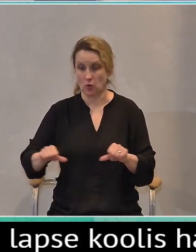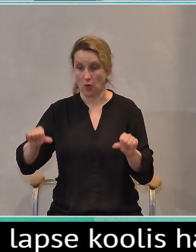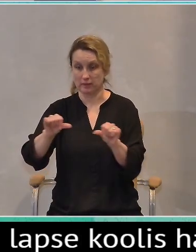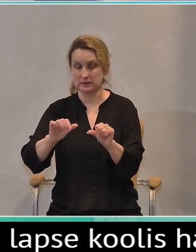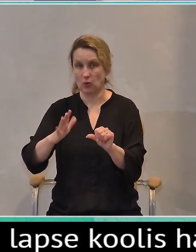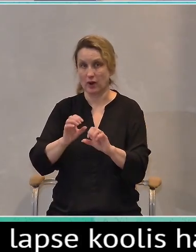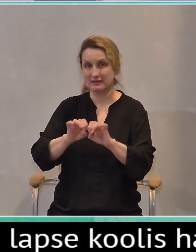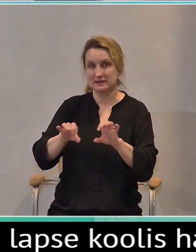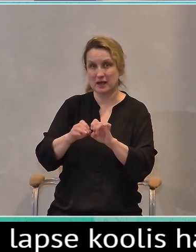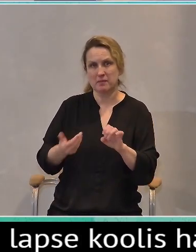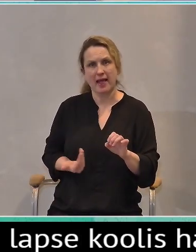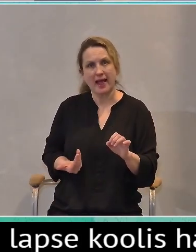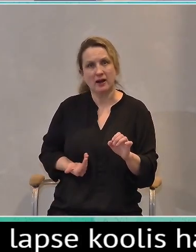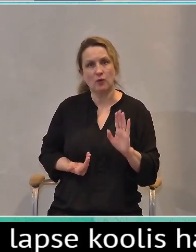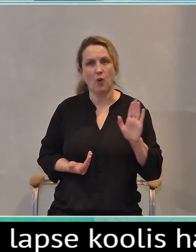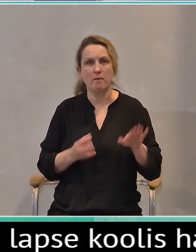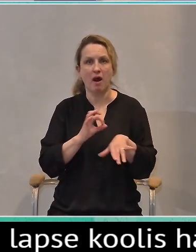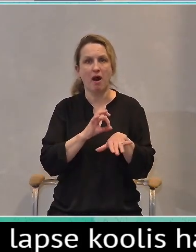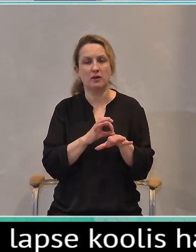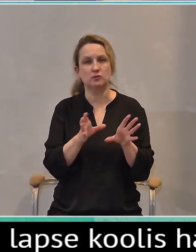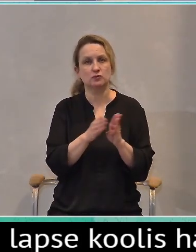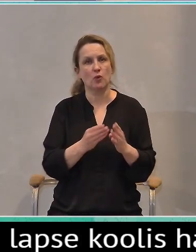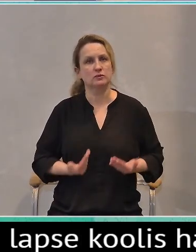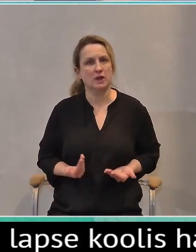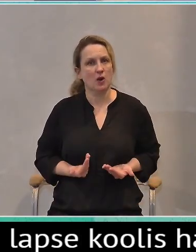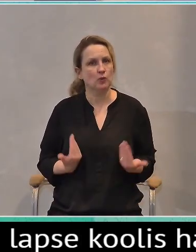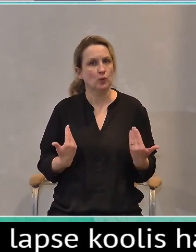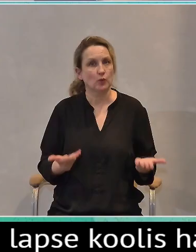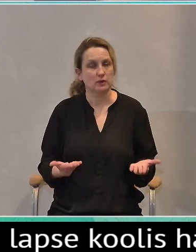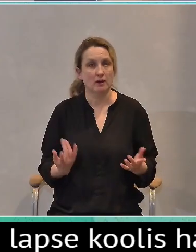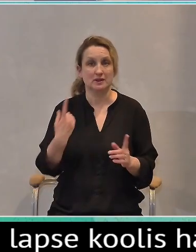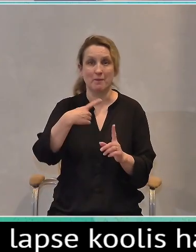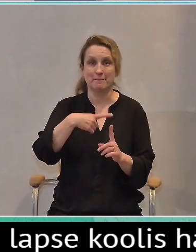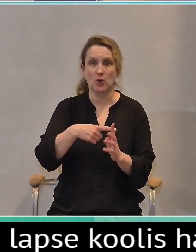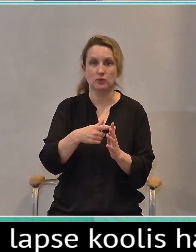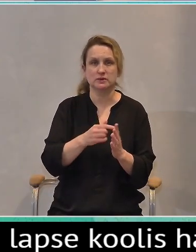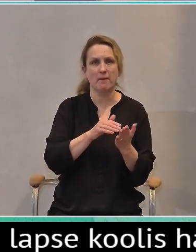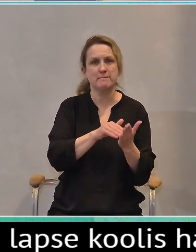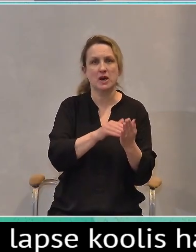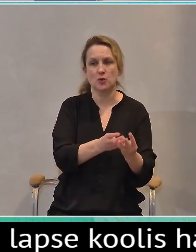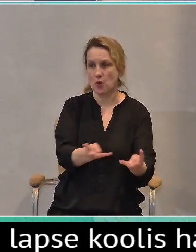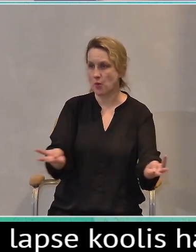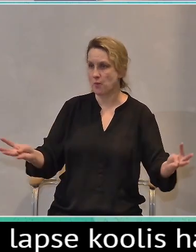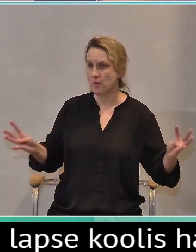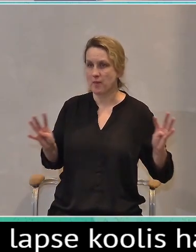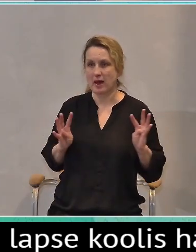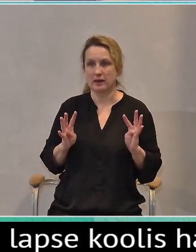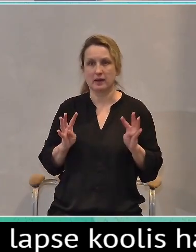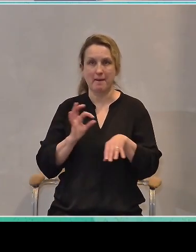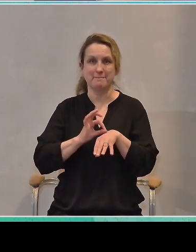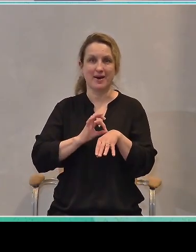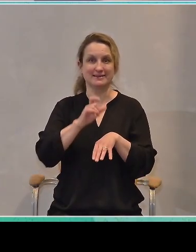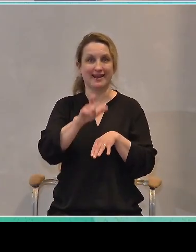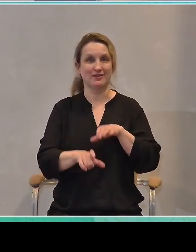not. So for the patient's voice, when they tell the committee about life with a disease